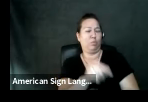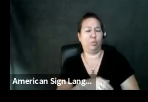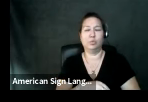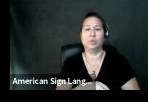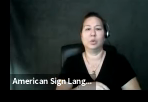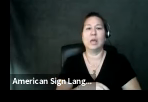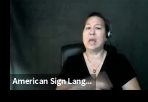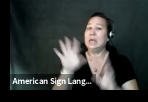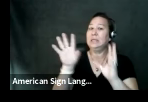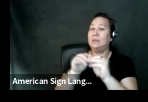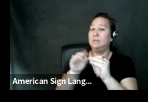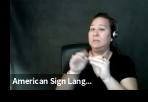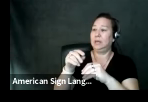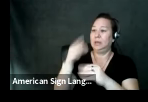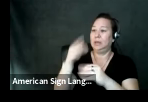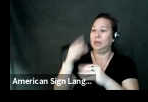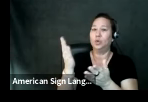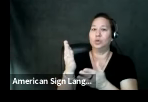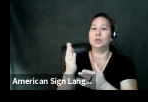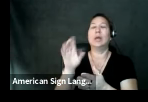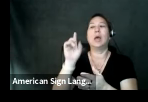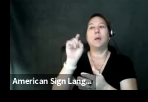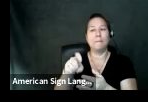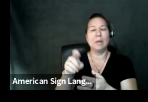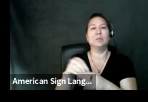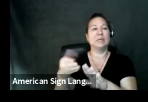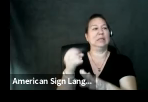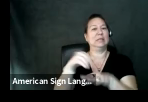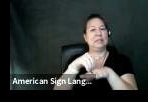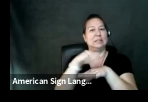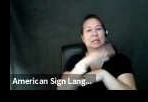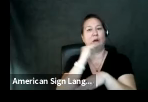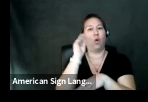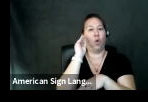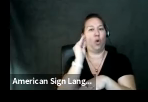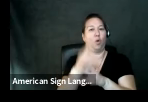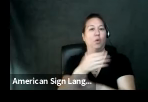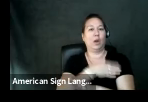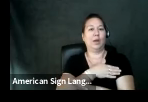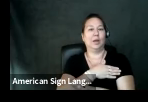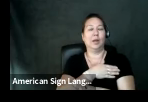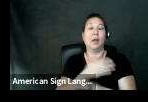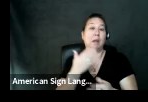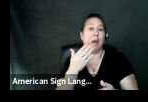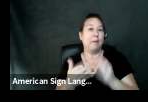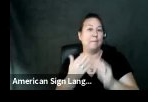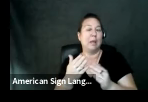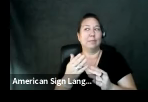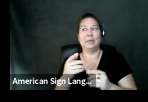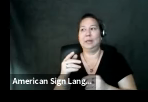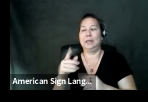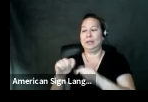The meeting notice, like I said, does need to be sent home prior. And then you might also get a follow-up phone call or a follow-up email from the